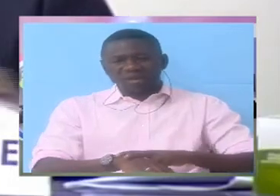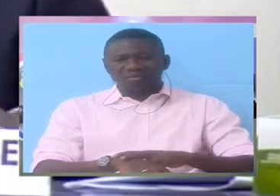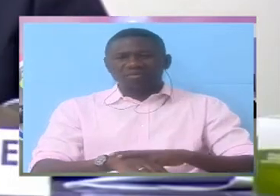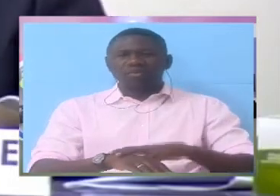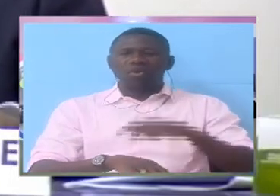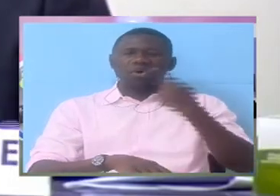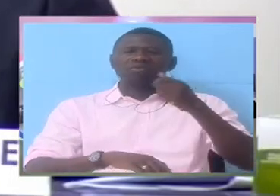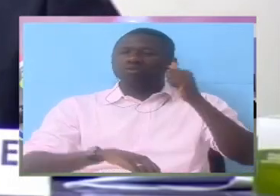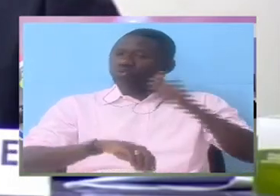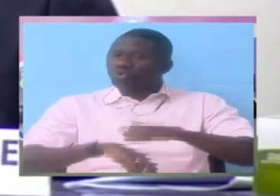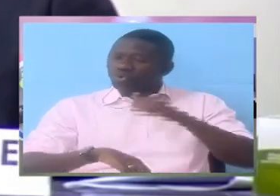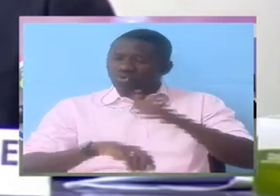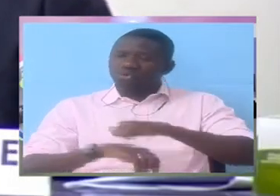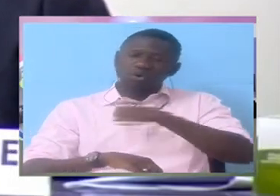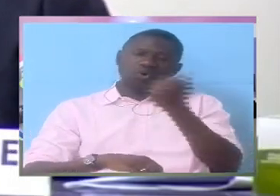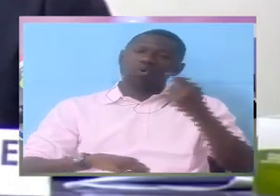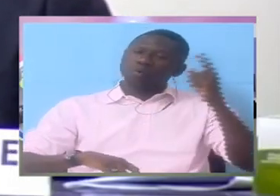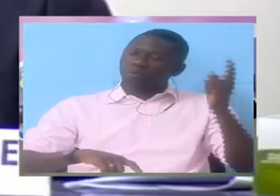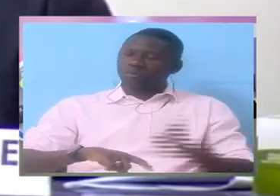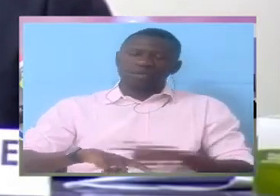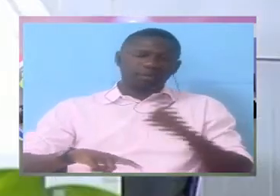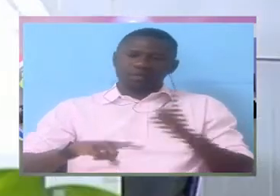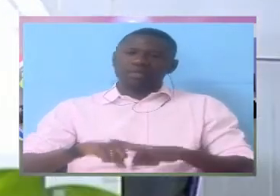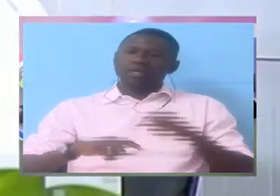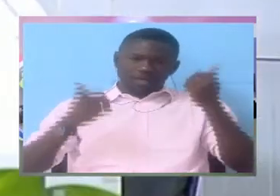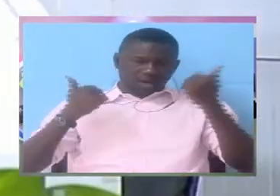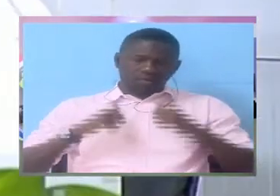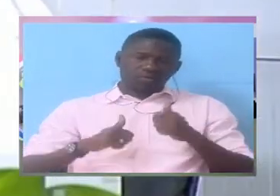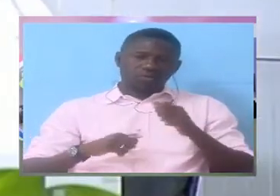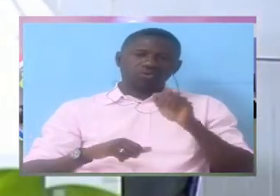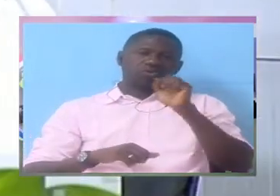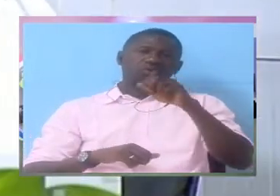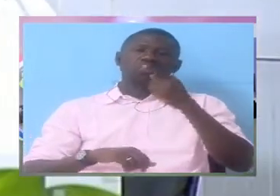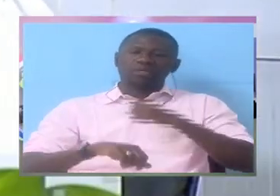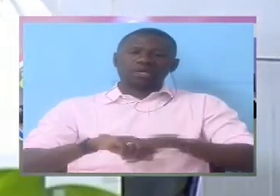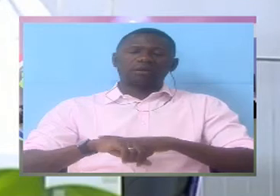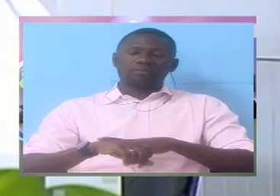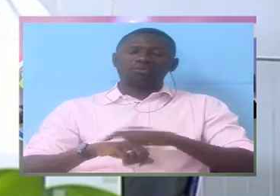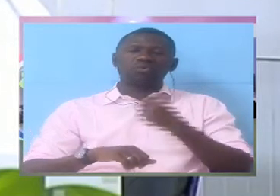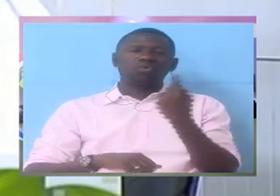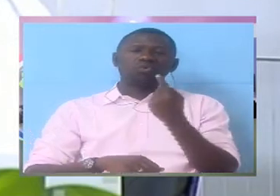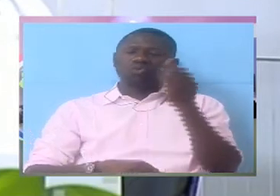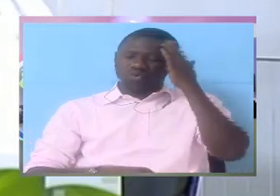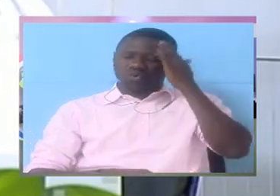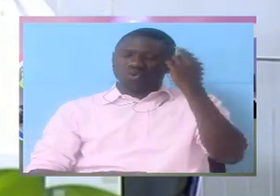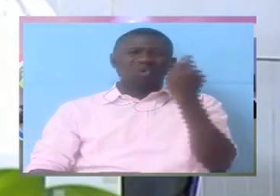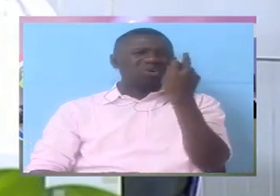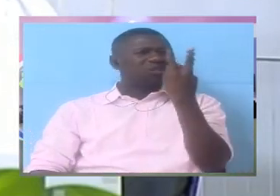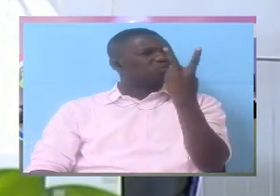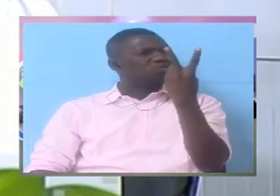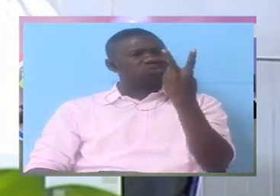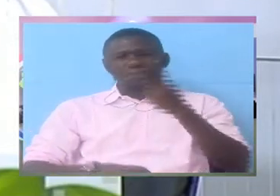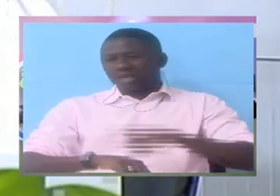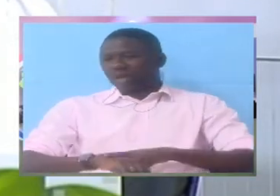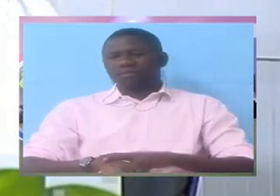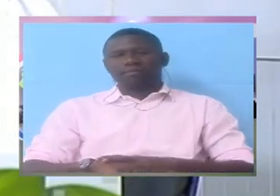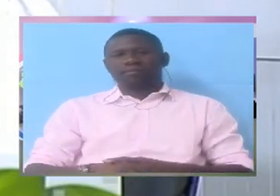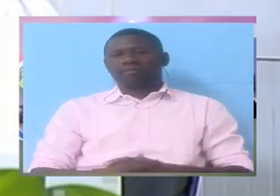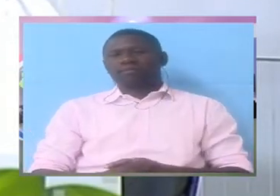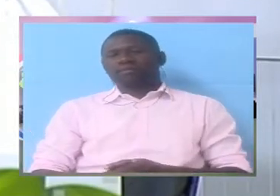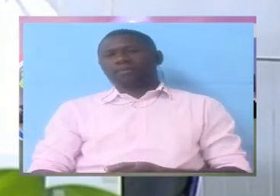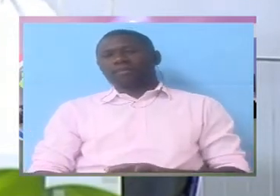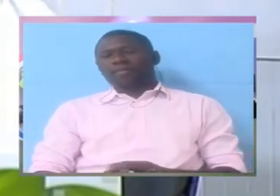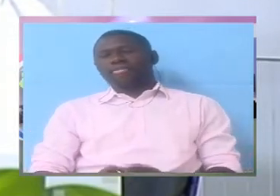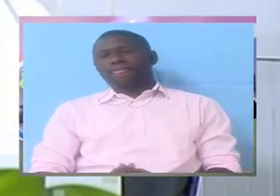Kado Koke NIA, well, July 1994, what of Menayeda Duko Kundu NIAJ? What if Fulatronem, Ya Kalamuta, what more